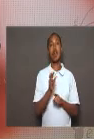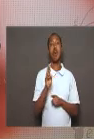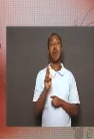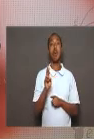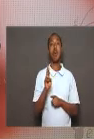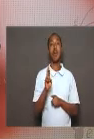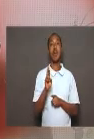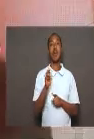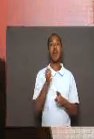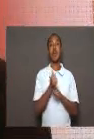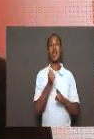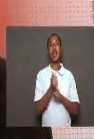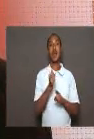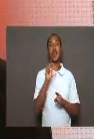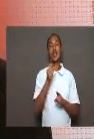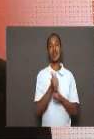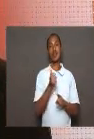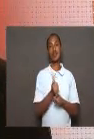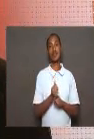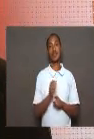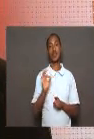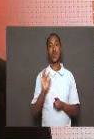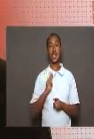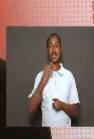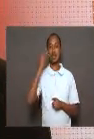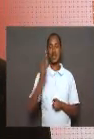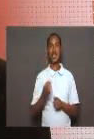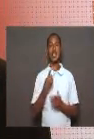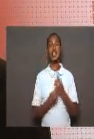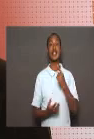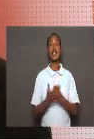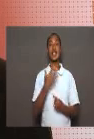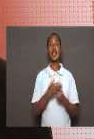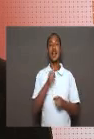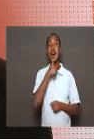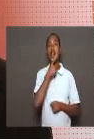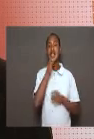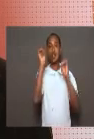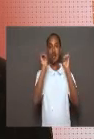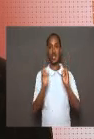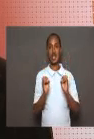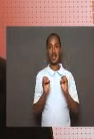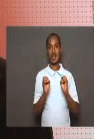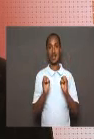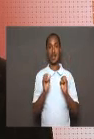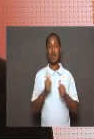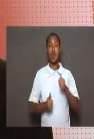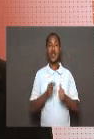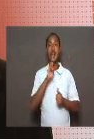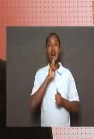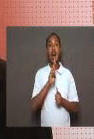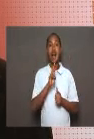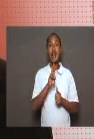or metalloids. We specifically discussed acidic oxides, which are